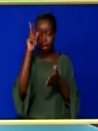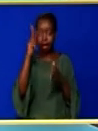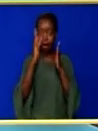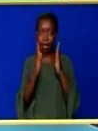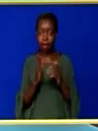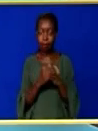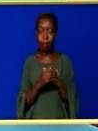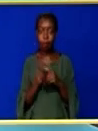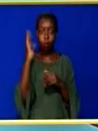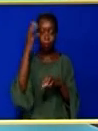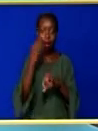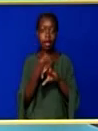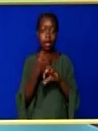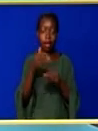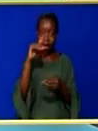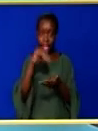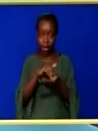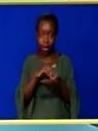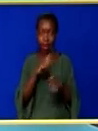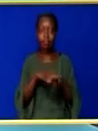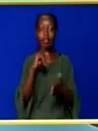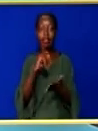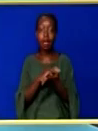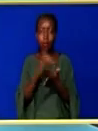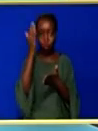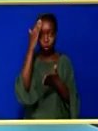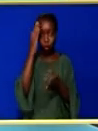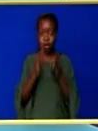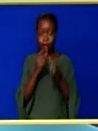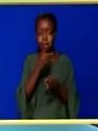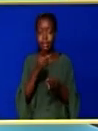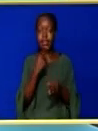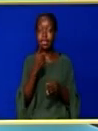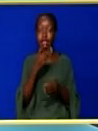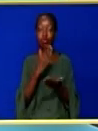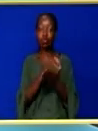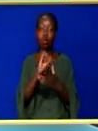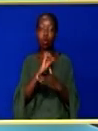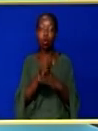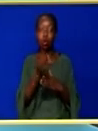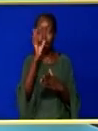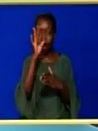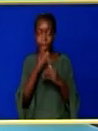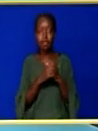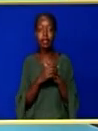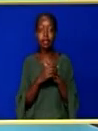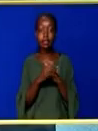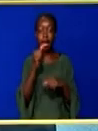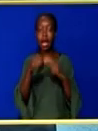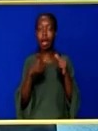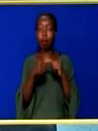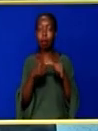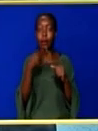will be extremely hard again at that time to be able to know whether he's telling the truth or she is telling the truth concerning the deceased